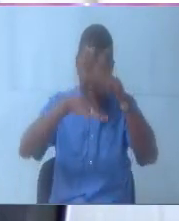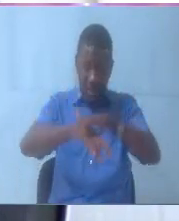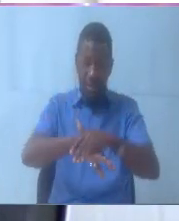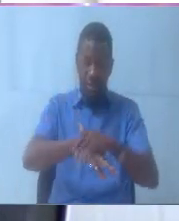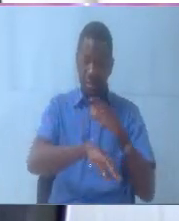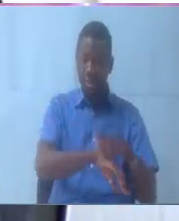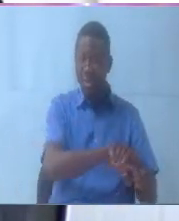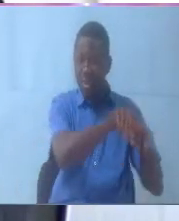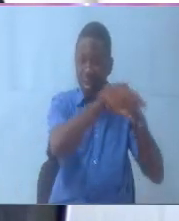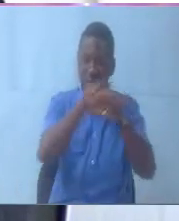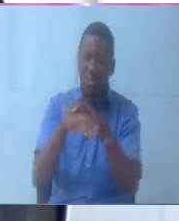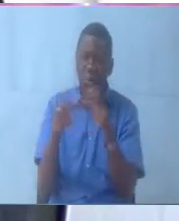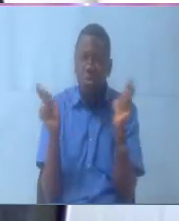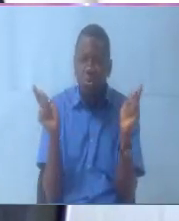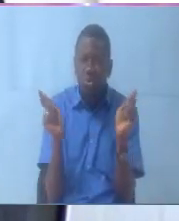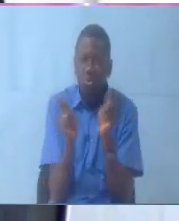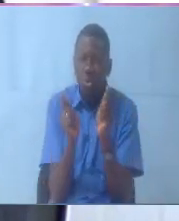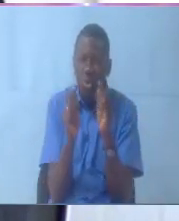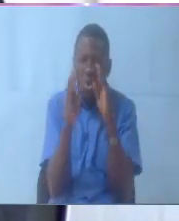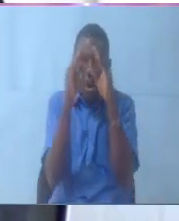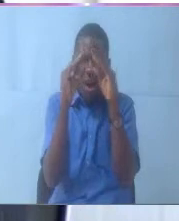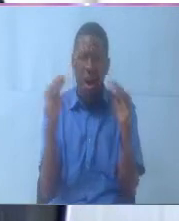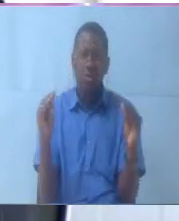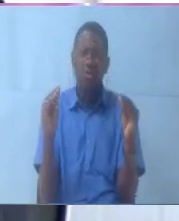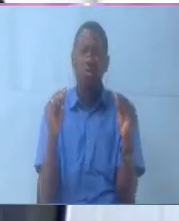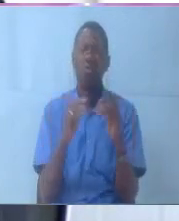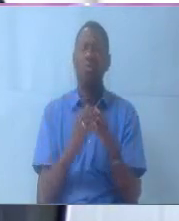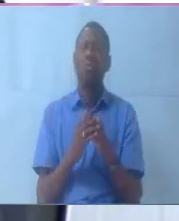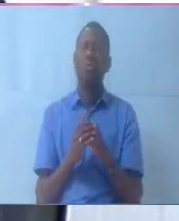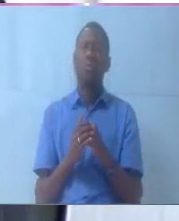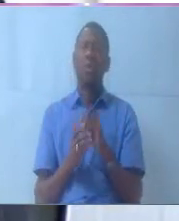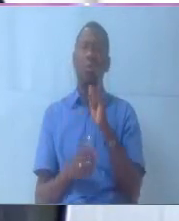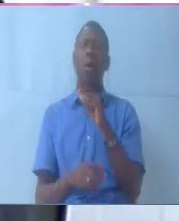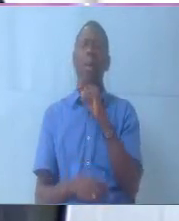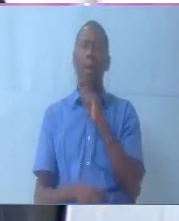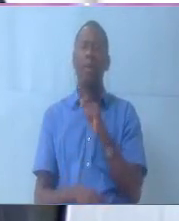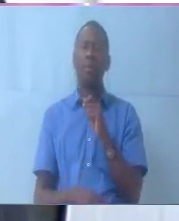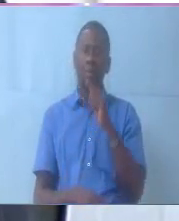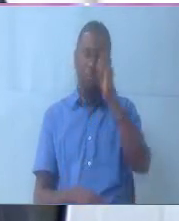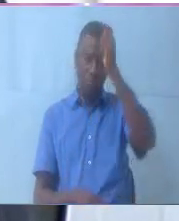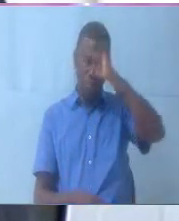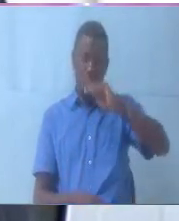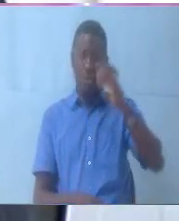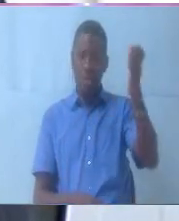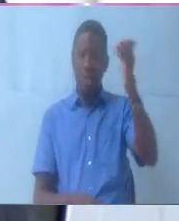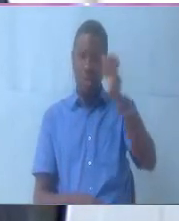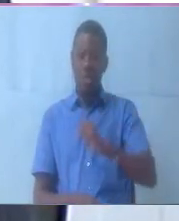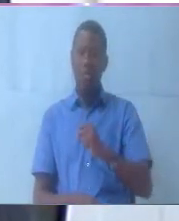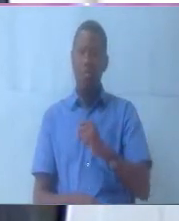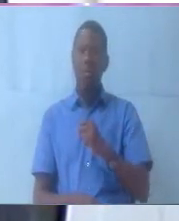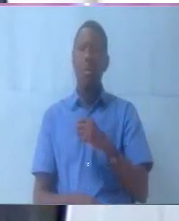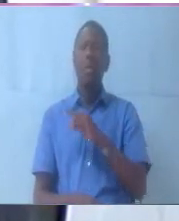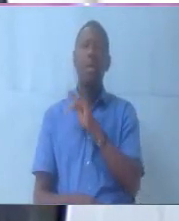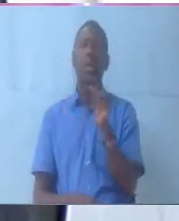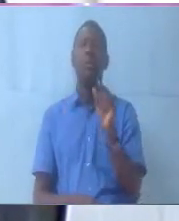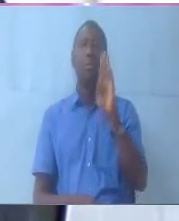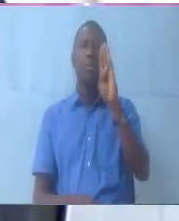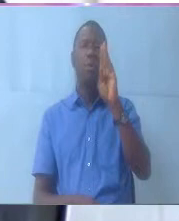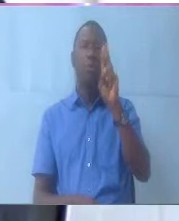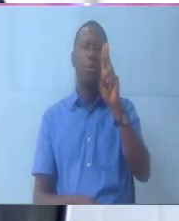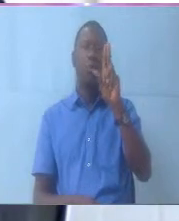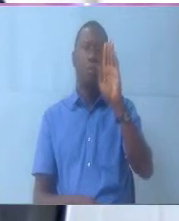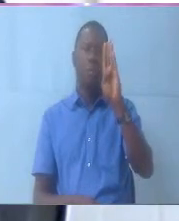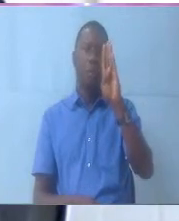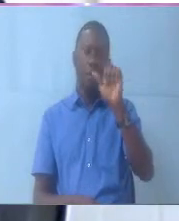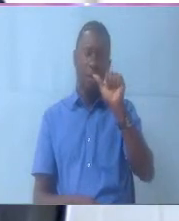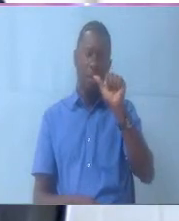room, ye nsamba bundingo kono je and one officer came called Bubasar. mo nata je officer ka fo me Bubasar The